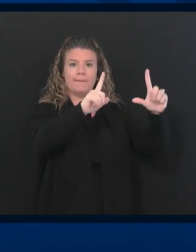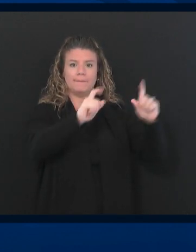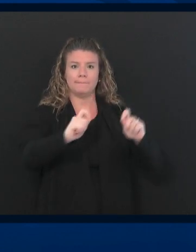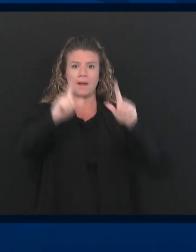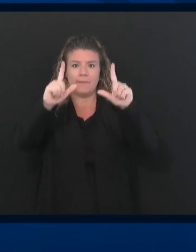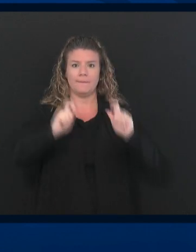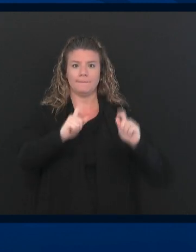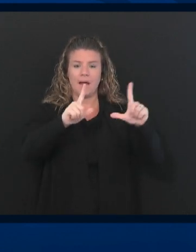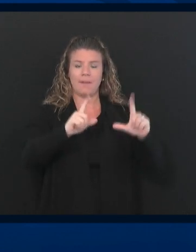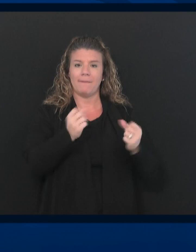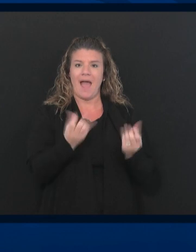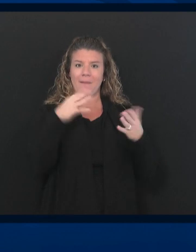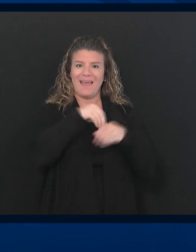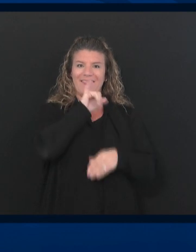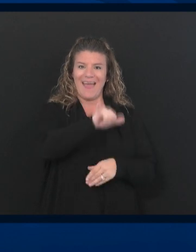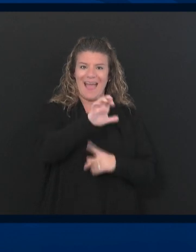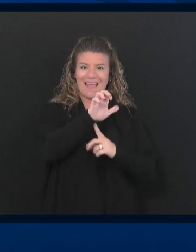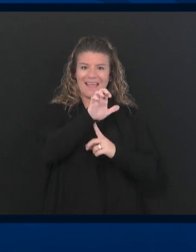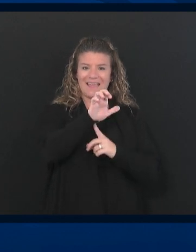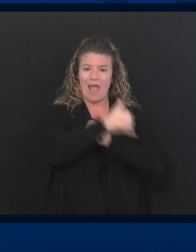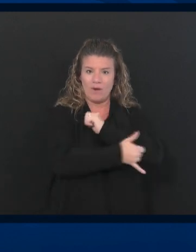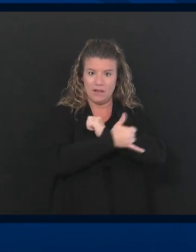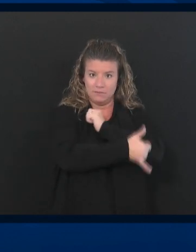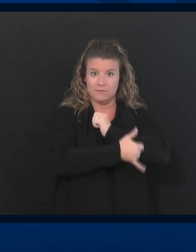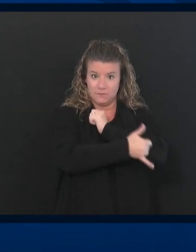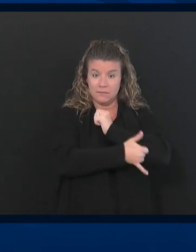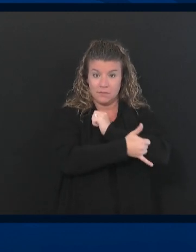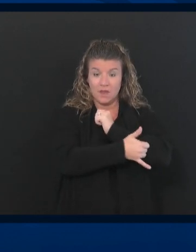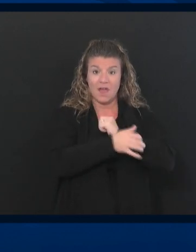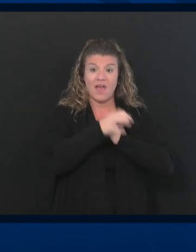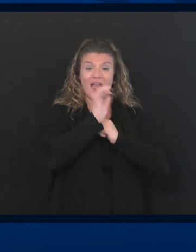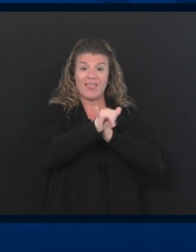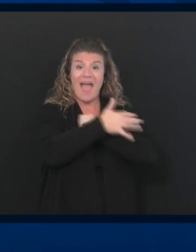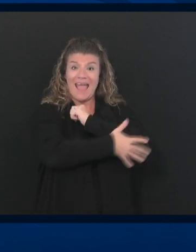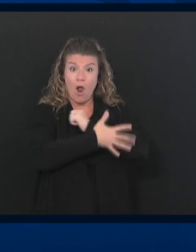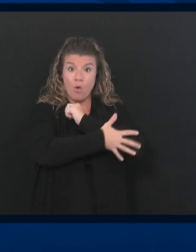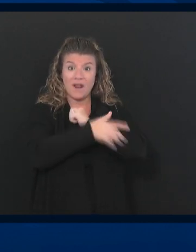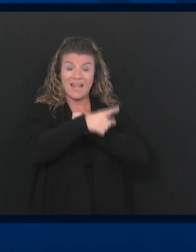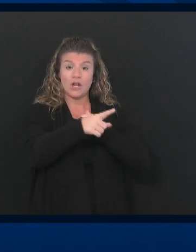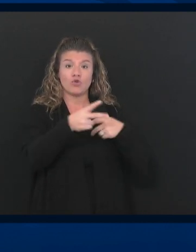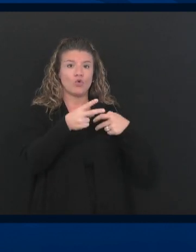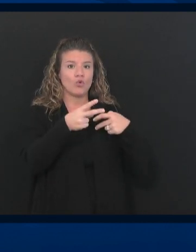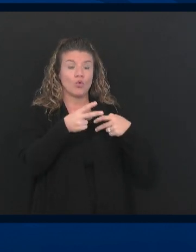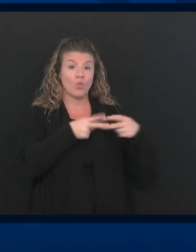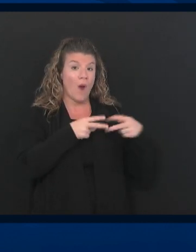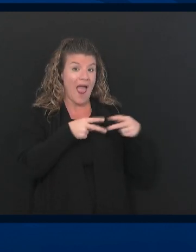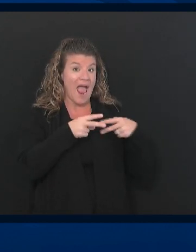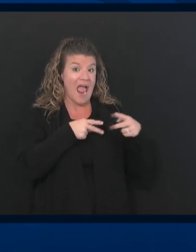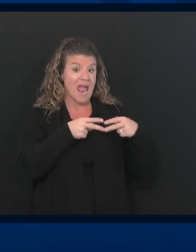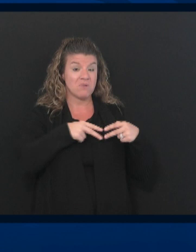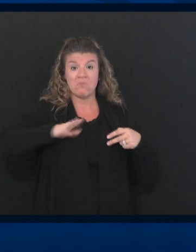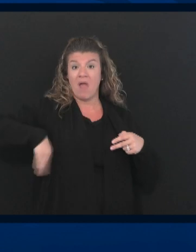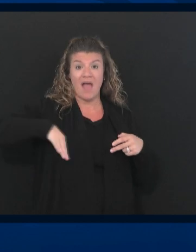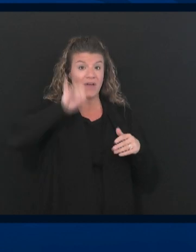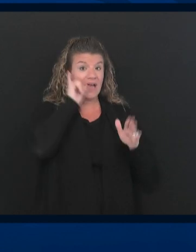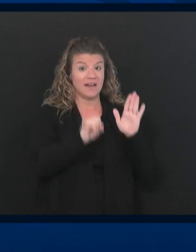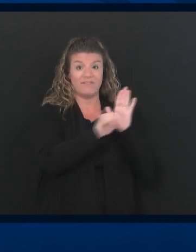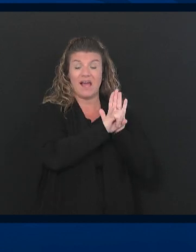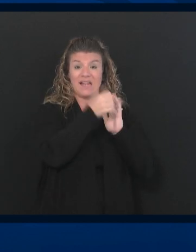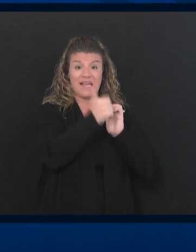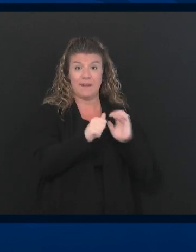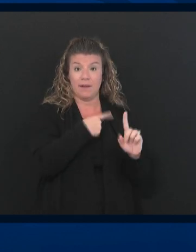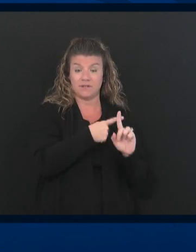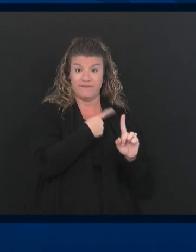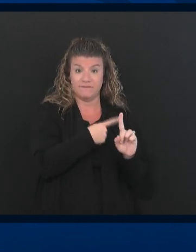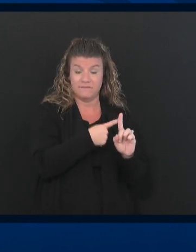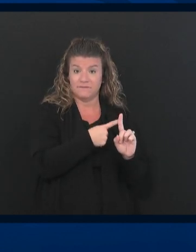county. And then the counties with a gray are ones where we have not yet identified a positive